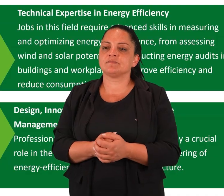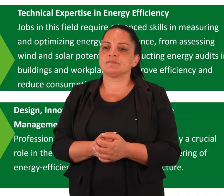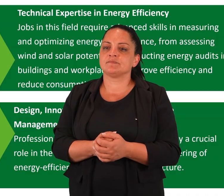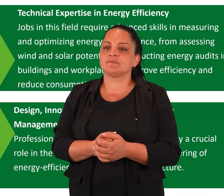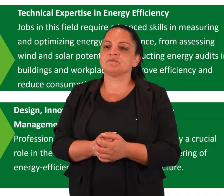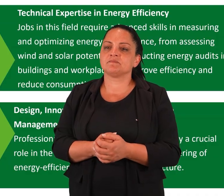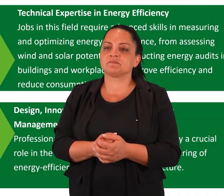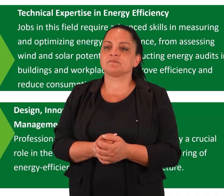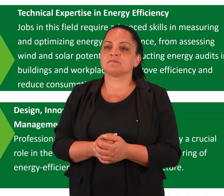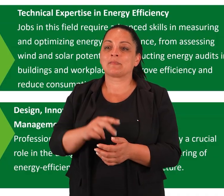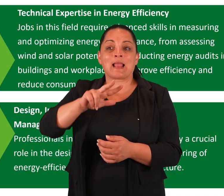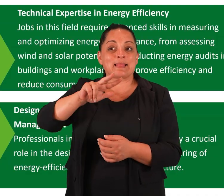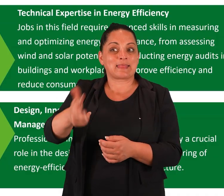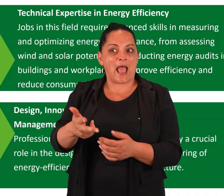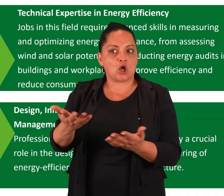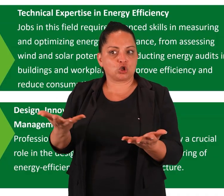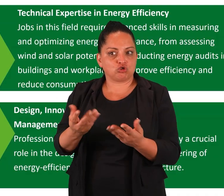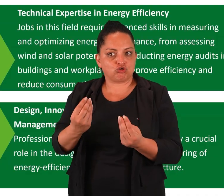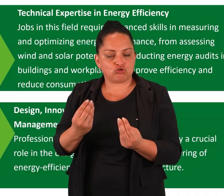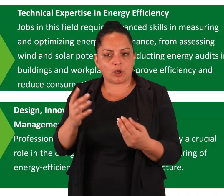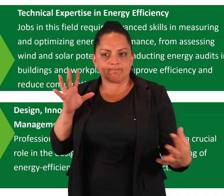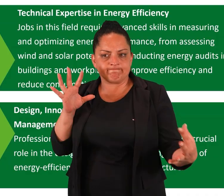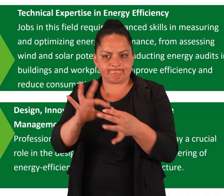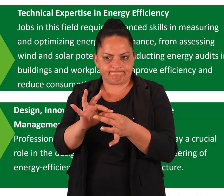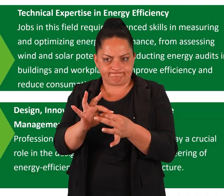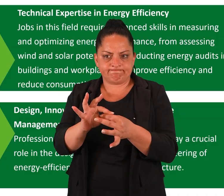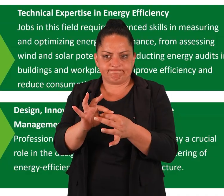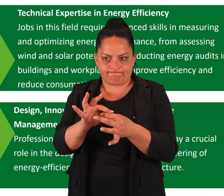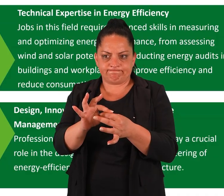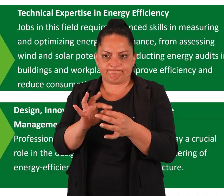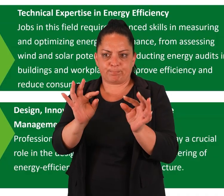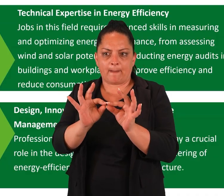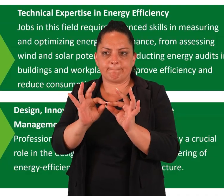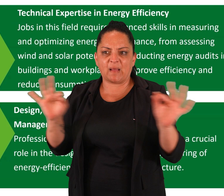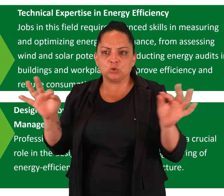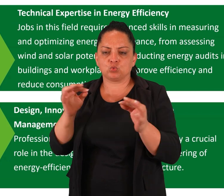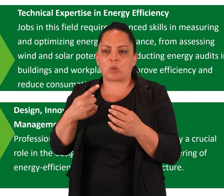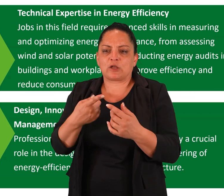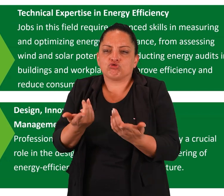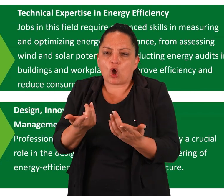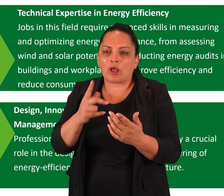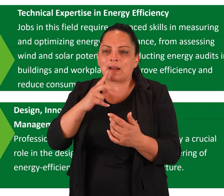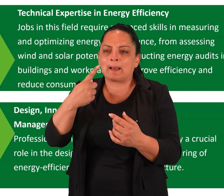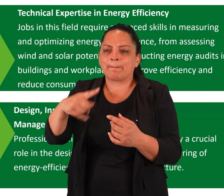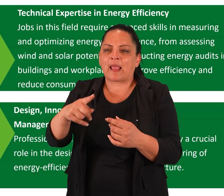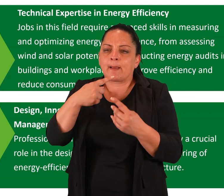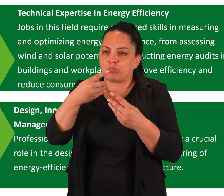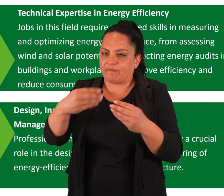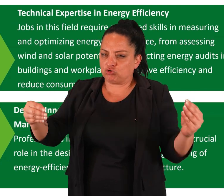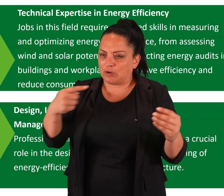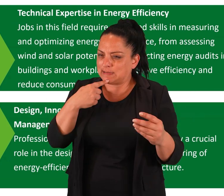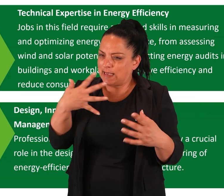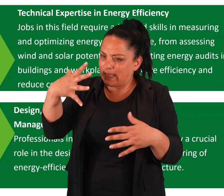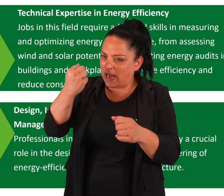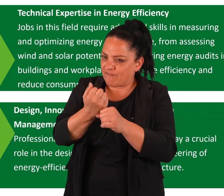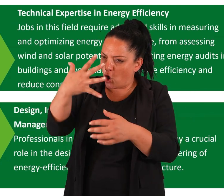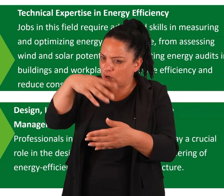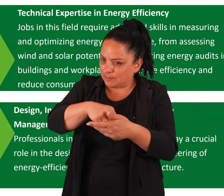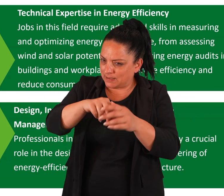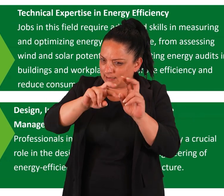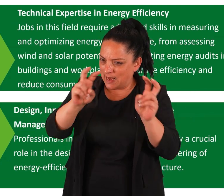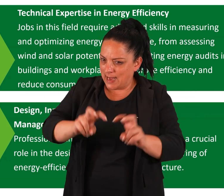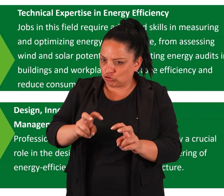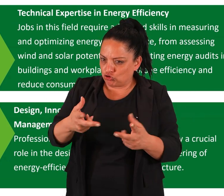The third skill is related to measuring and auditing, crucial for professionals working with